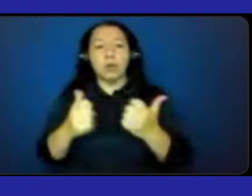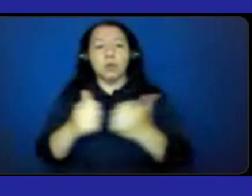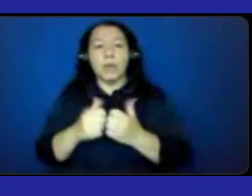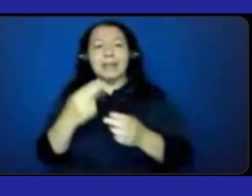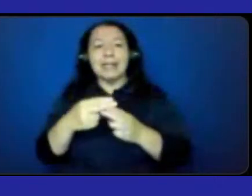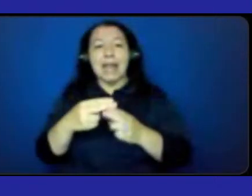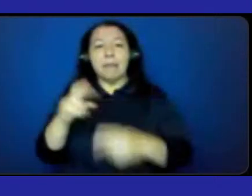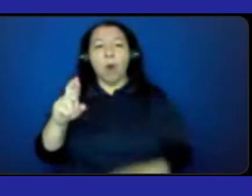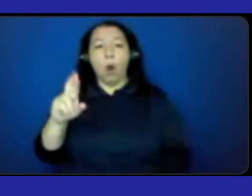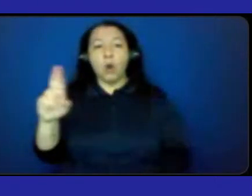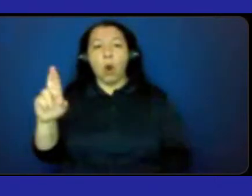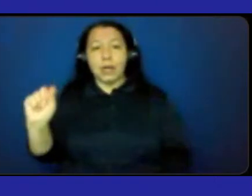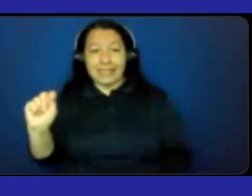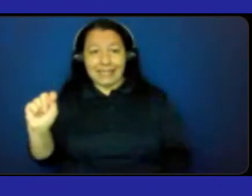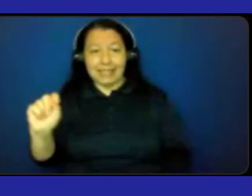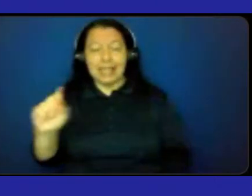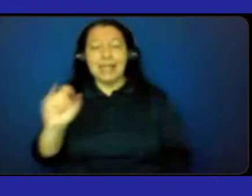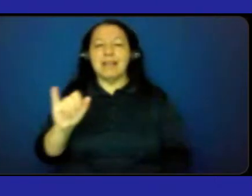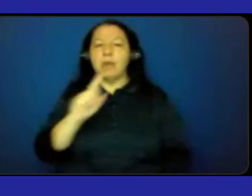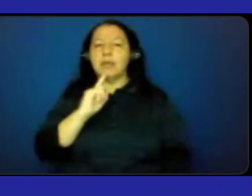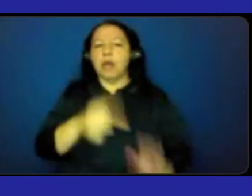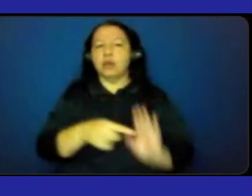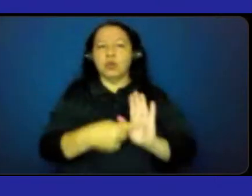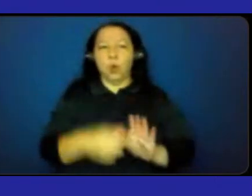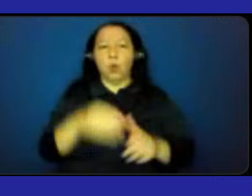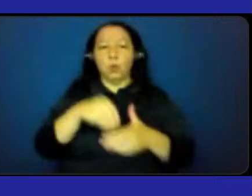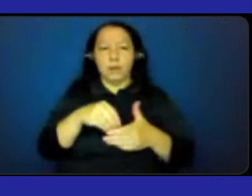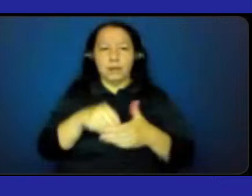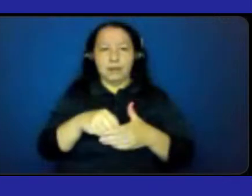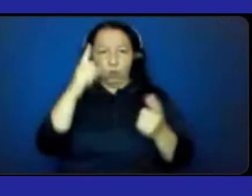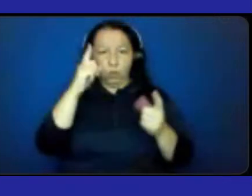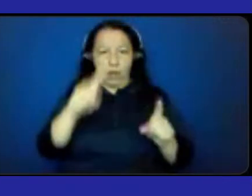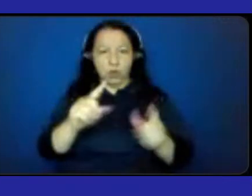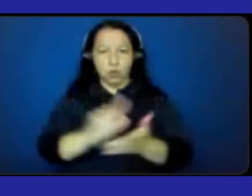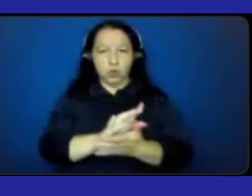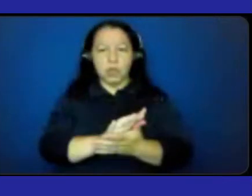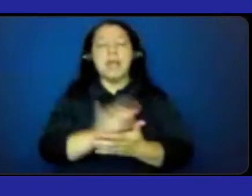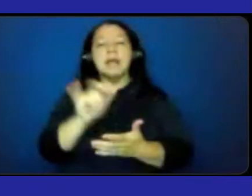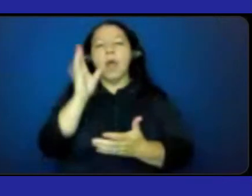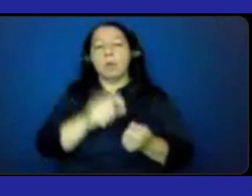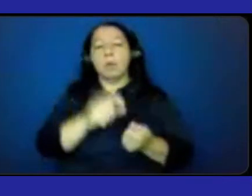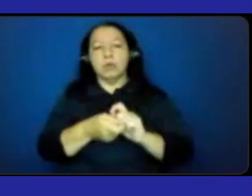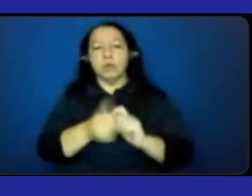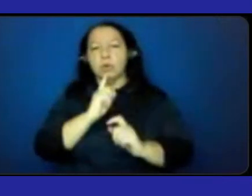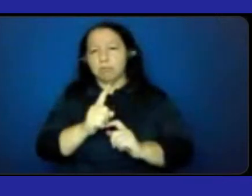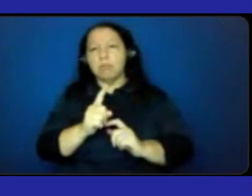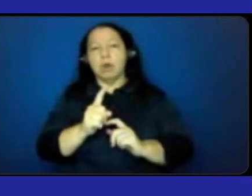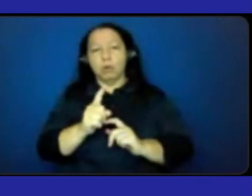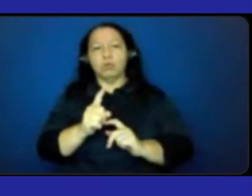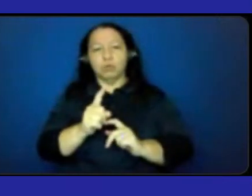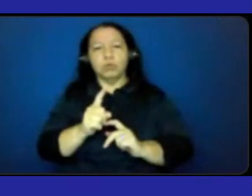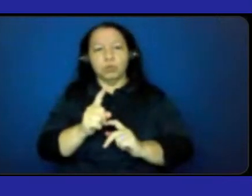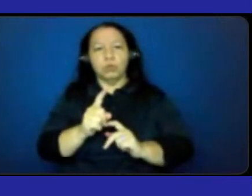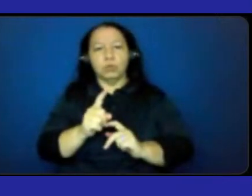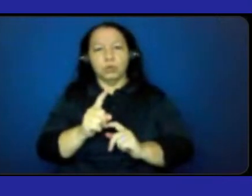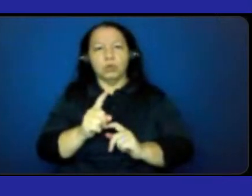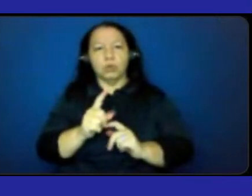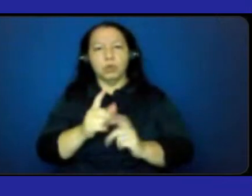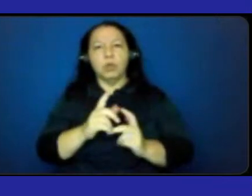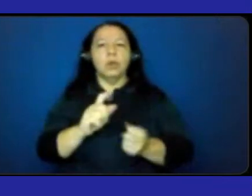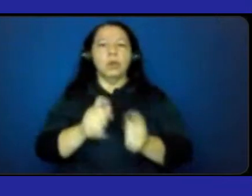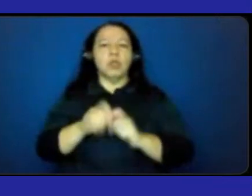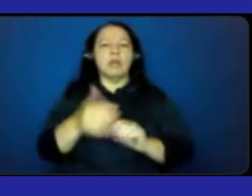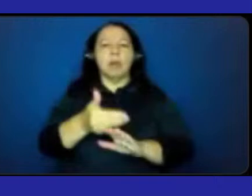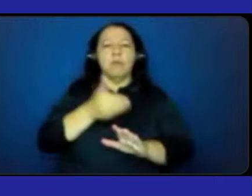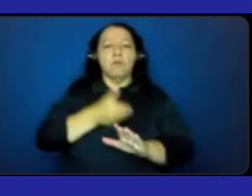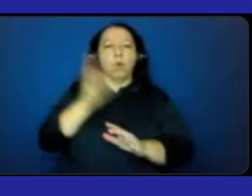was indicated in the resolution. So that will be a change, which will make certain takes place prior to the presentation